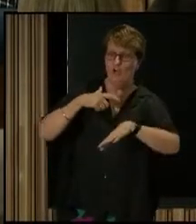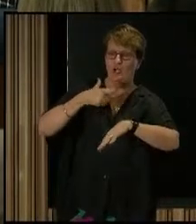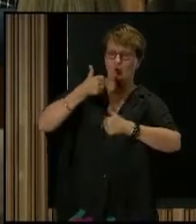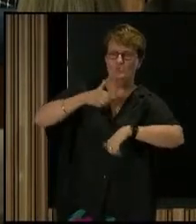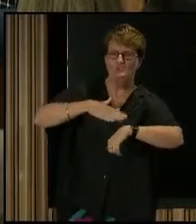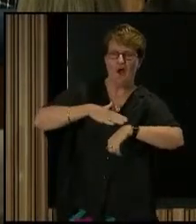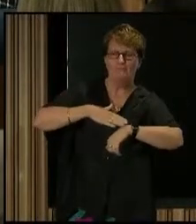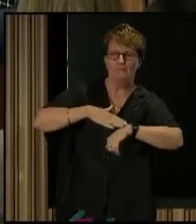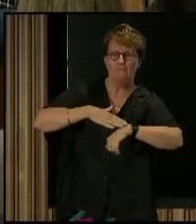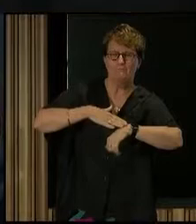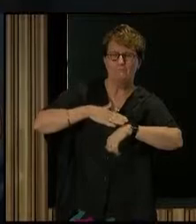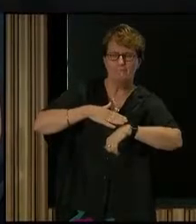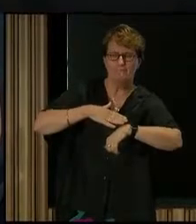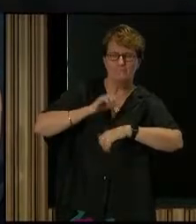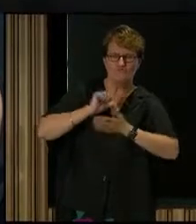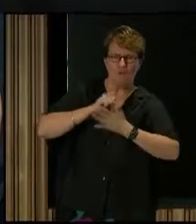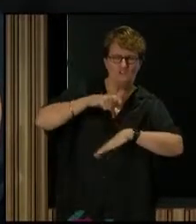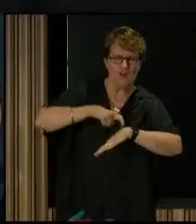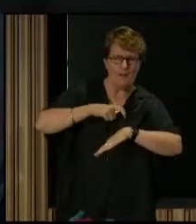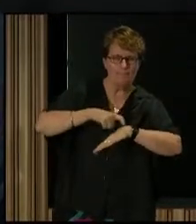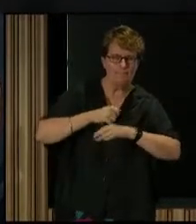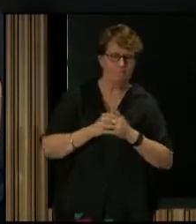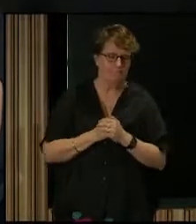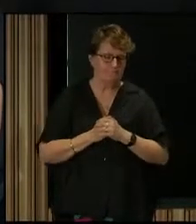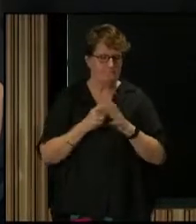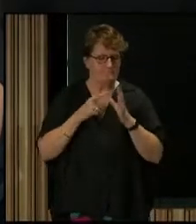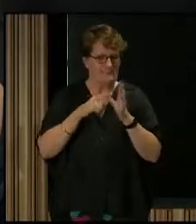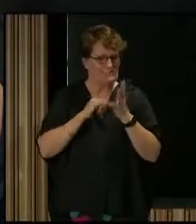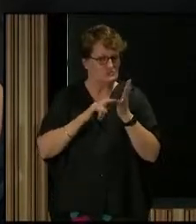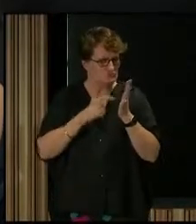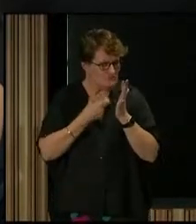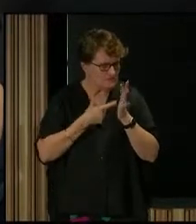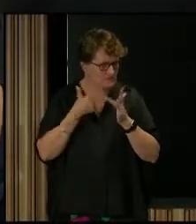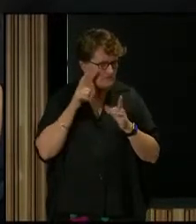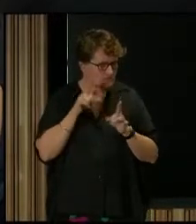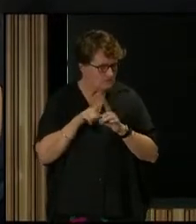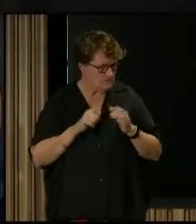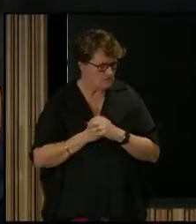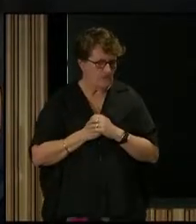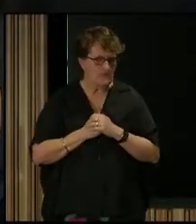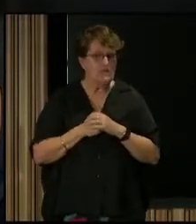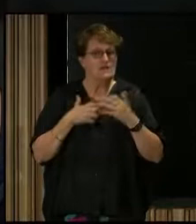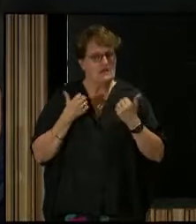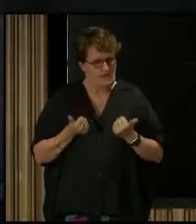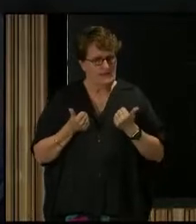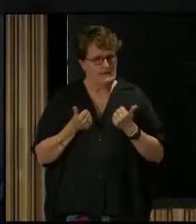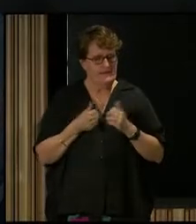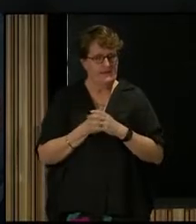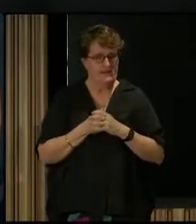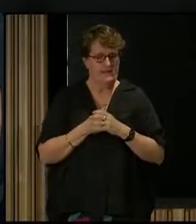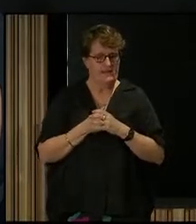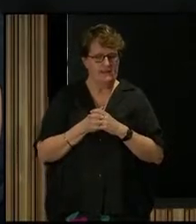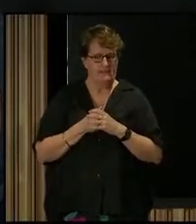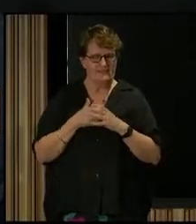think there is such a big chasm between success and failure in the arts. And when I say failure, I just mean